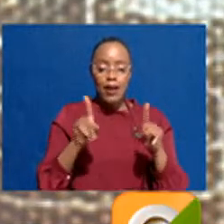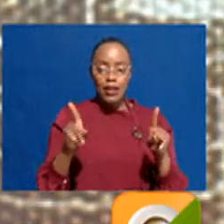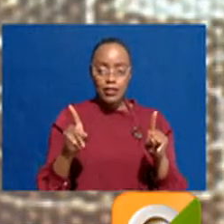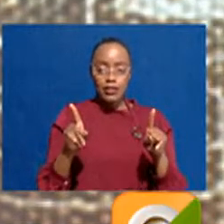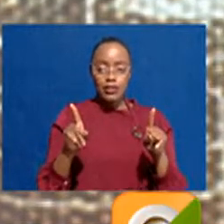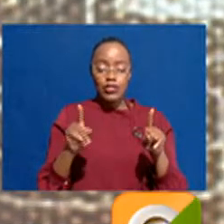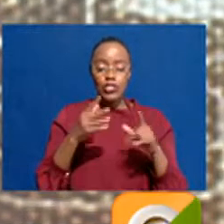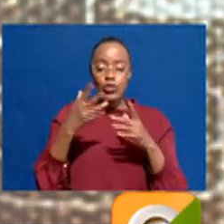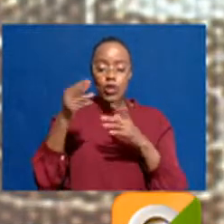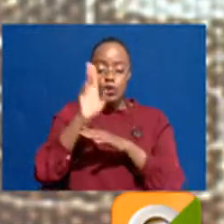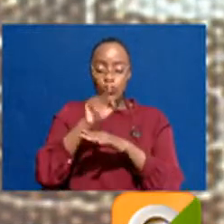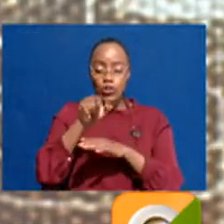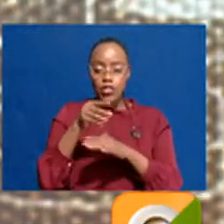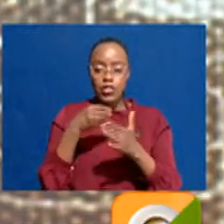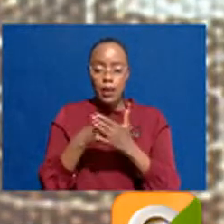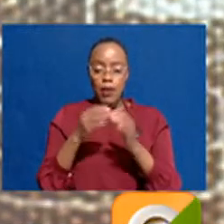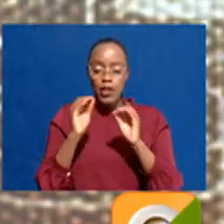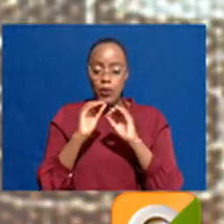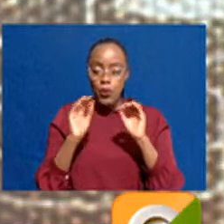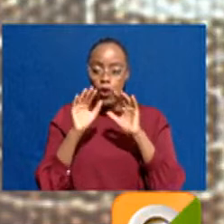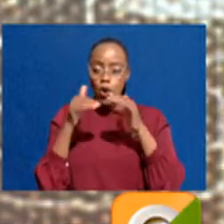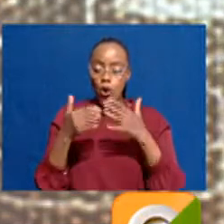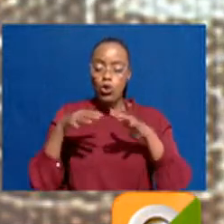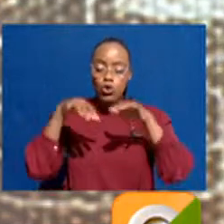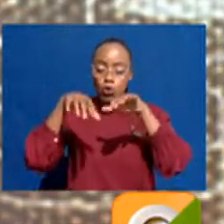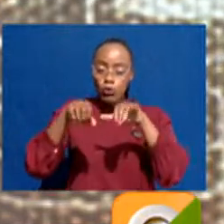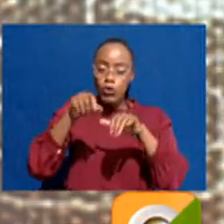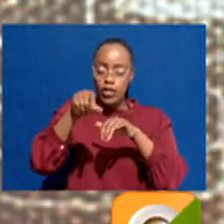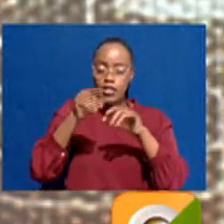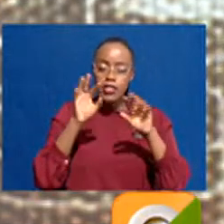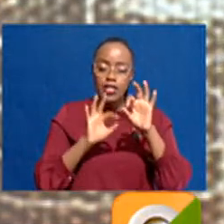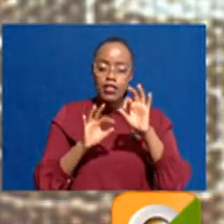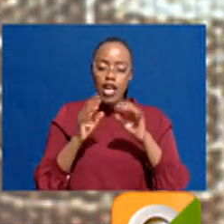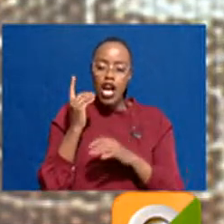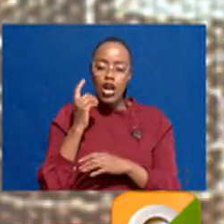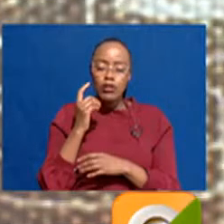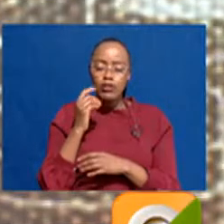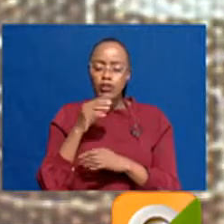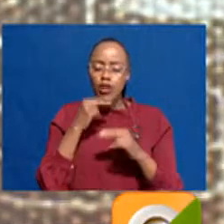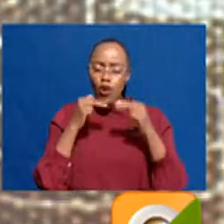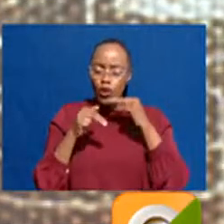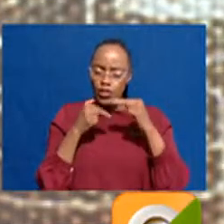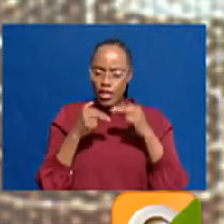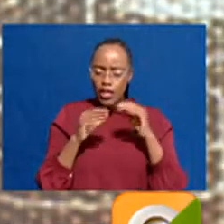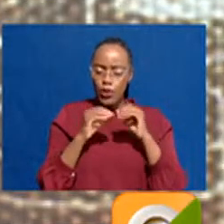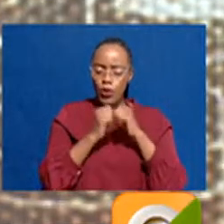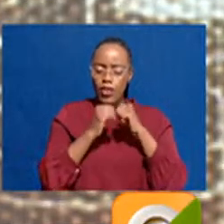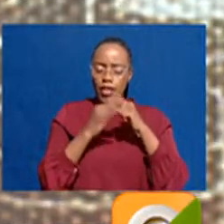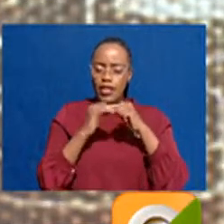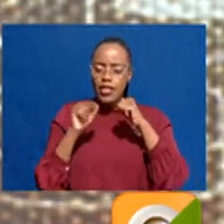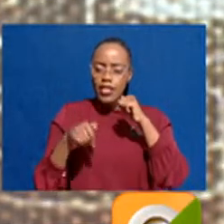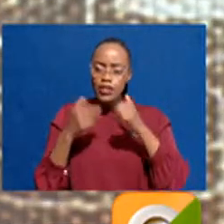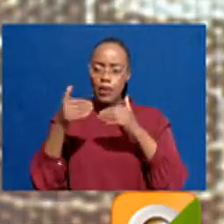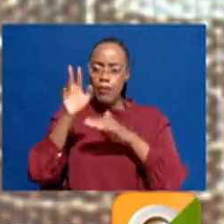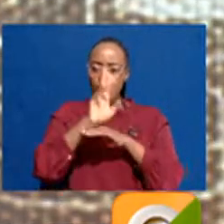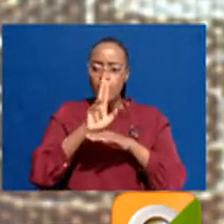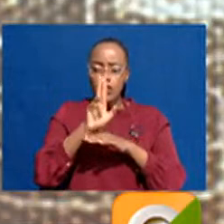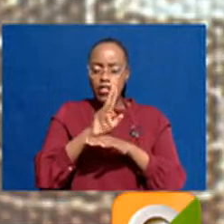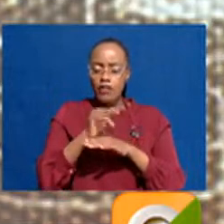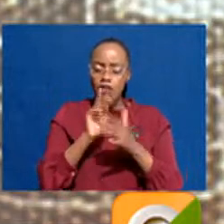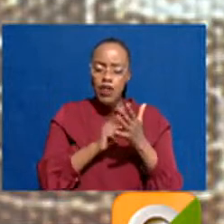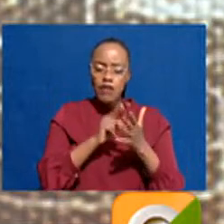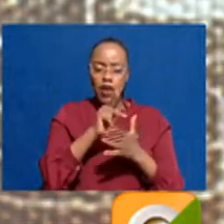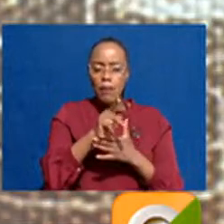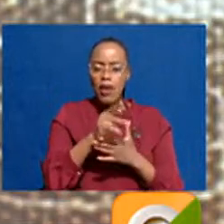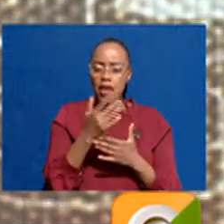not going to spend that amount. You're mm-hmm. not going to book yourself in a hotel of that 18,000. You're probably spending yourself a hotel